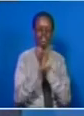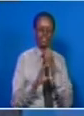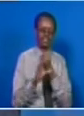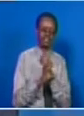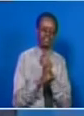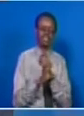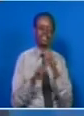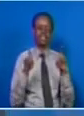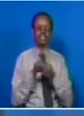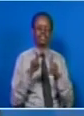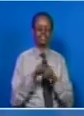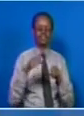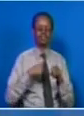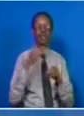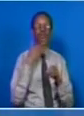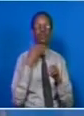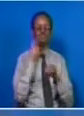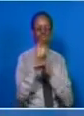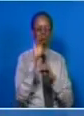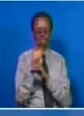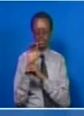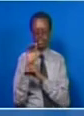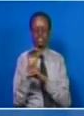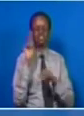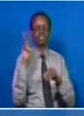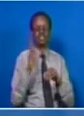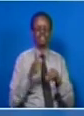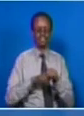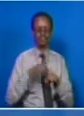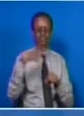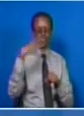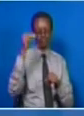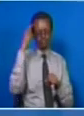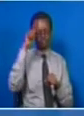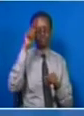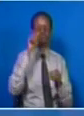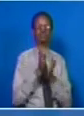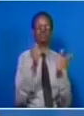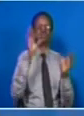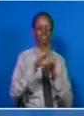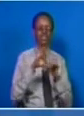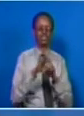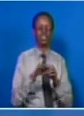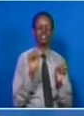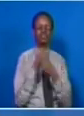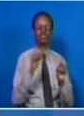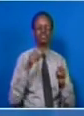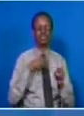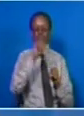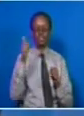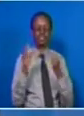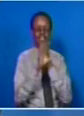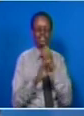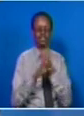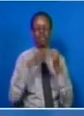country. But I also want to appeal to Kenyans, even as we go into this election, there cannot be any other country in the world